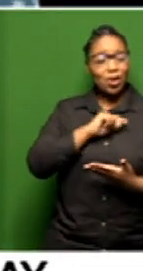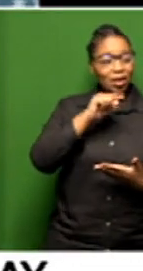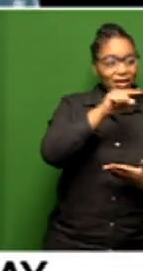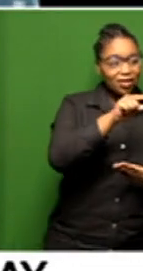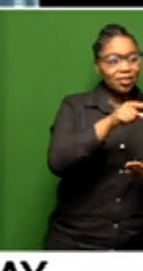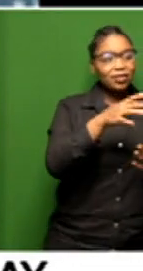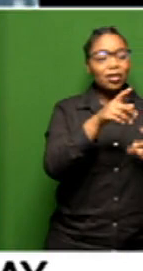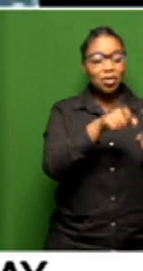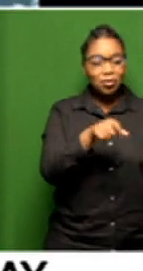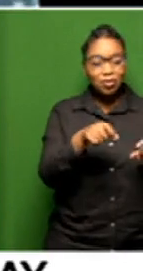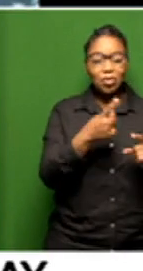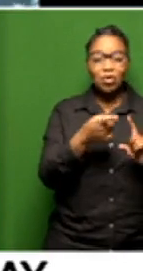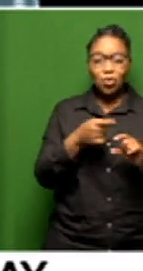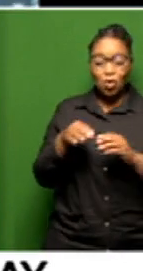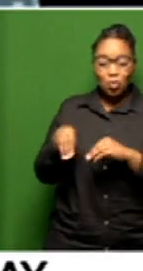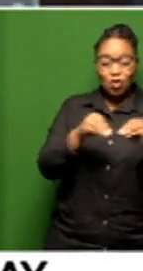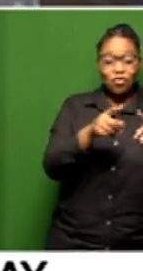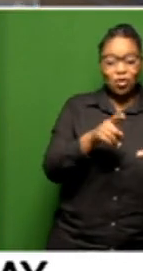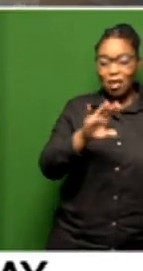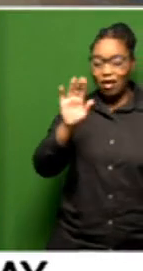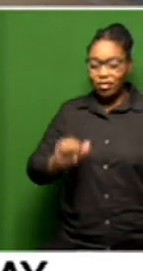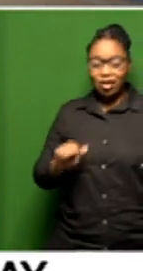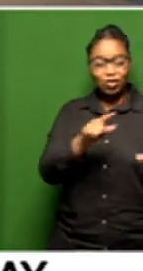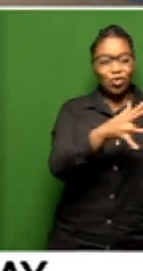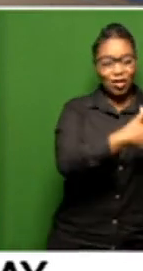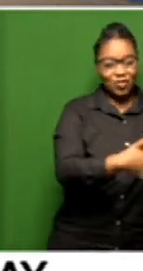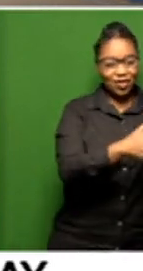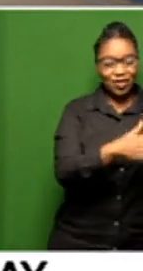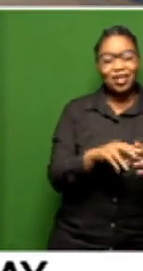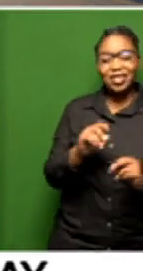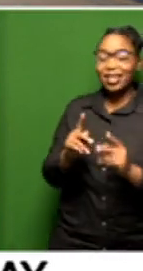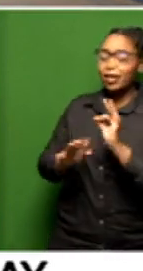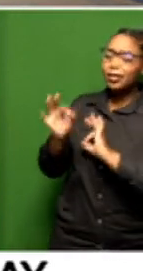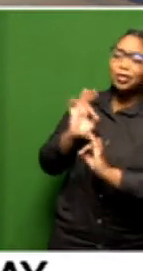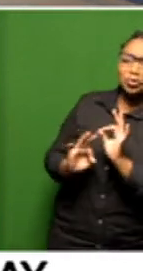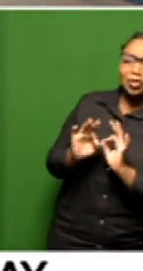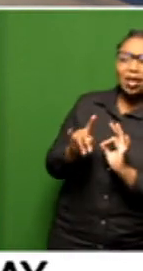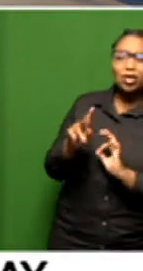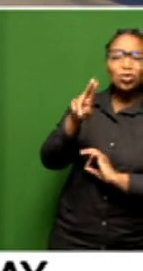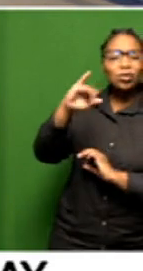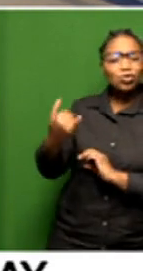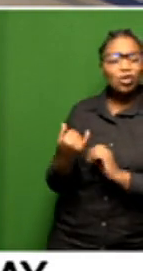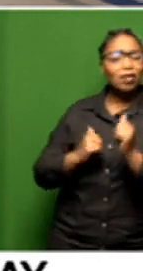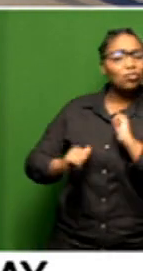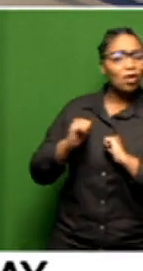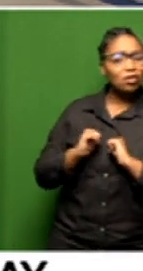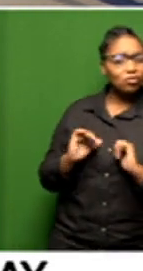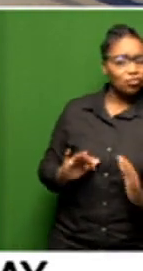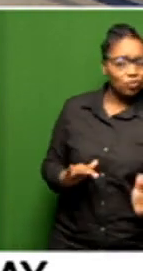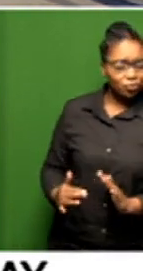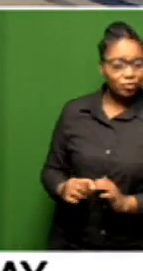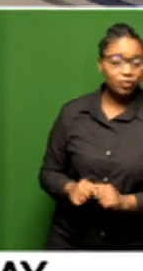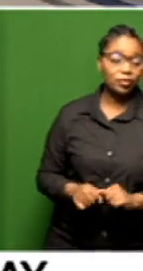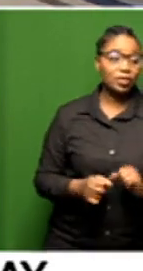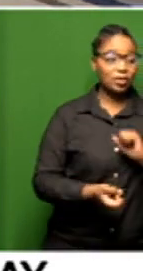in the Americas. All right, give us details of the staging at UJ. The play will be